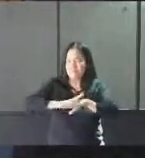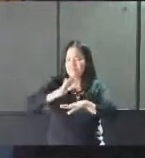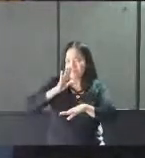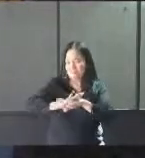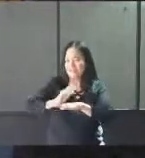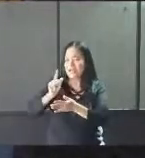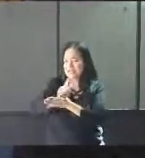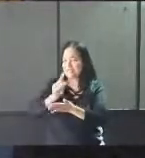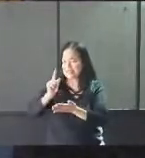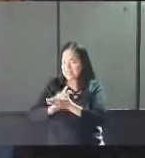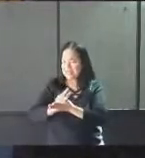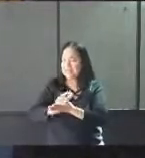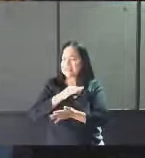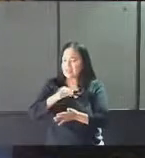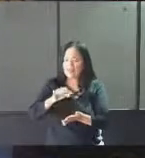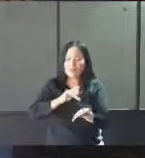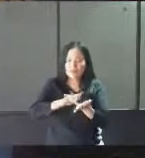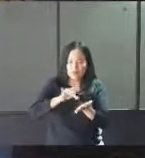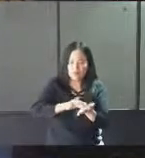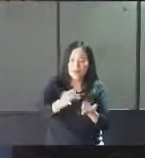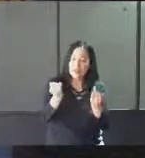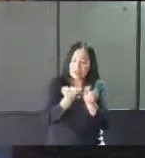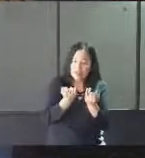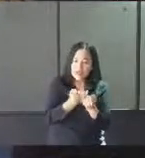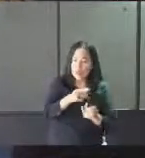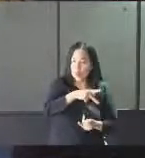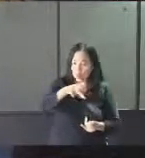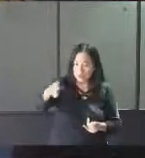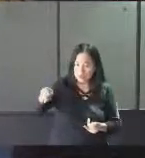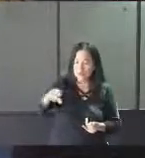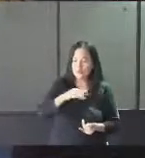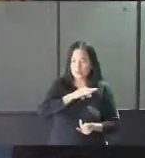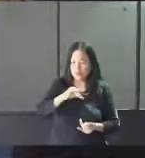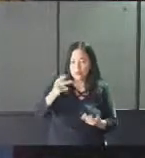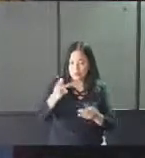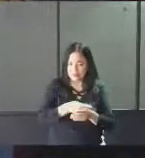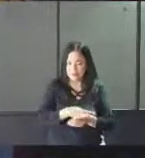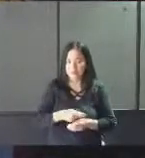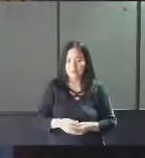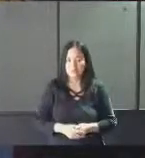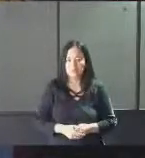public policies tools that are available. And for this community,